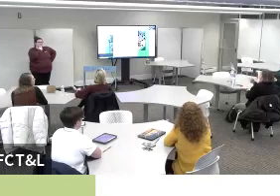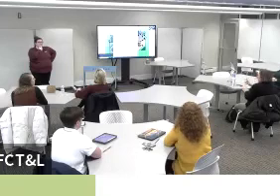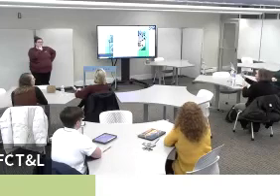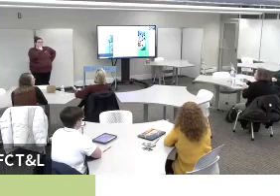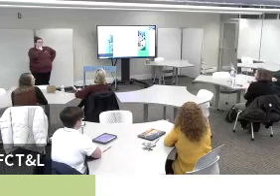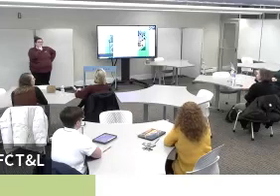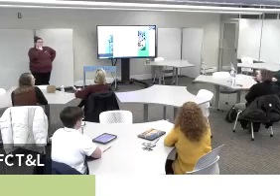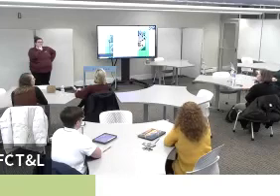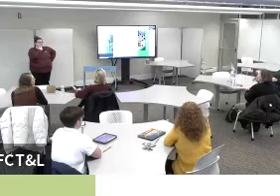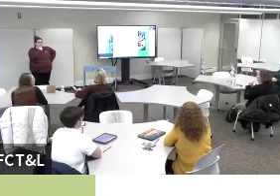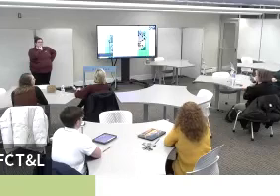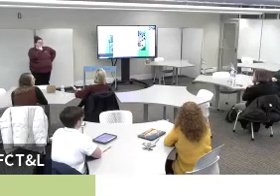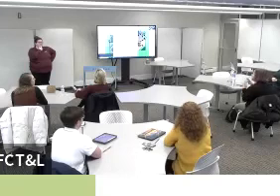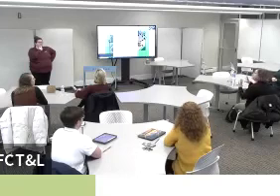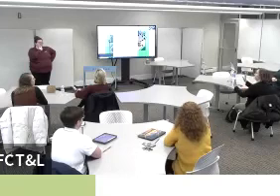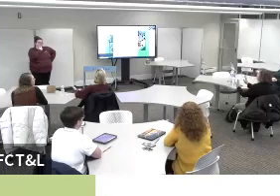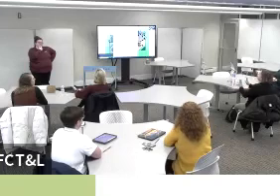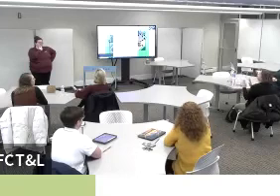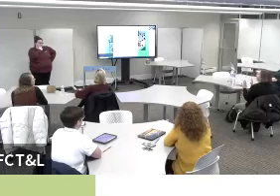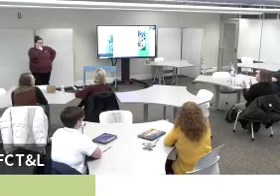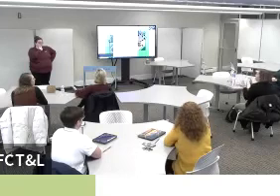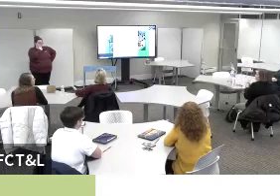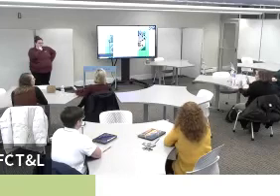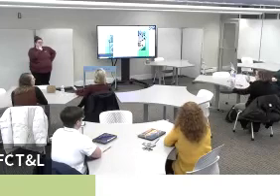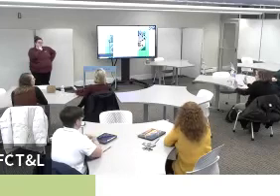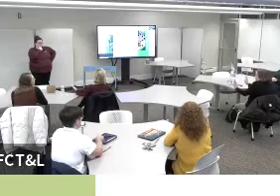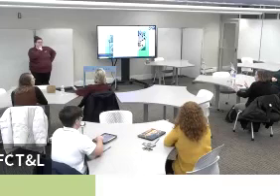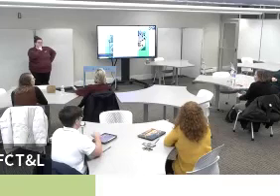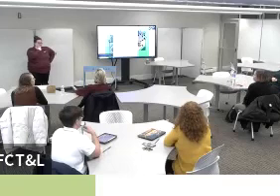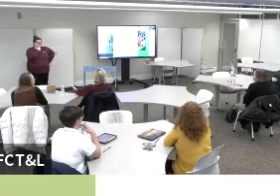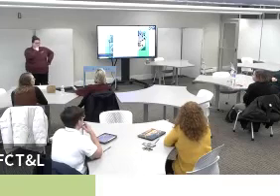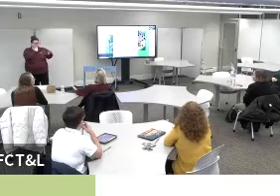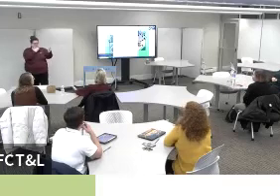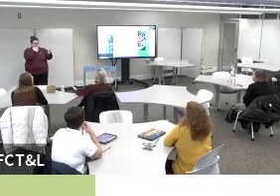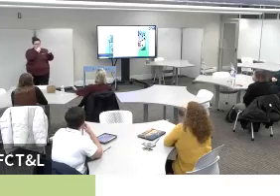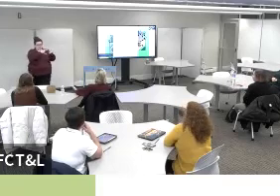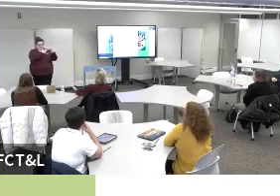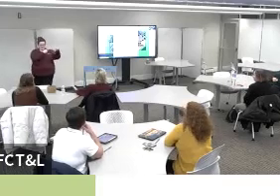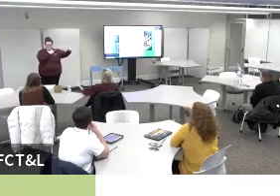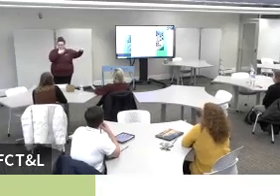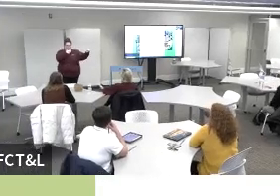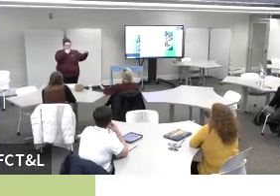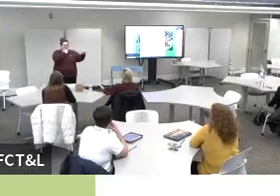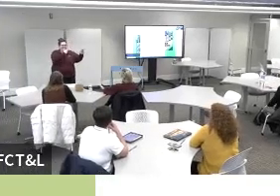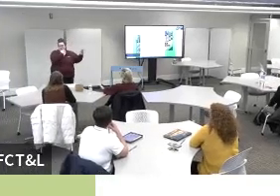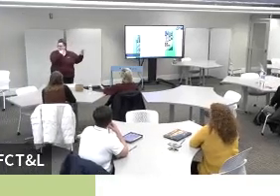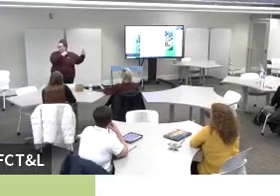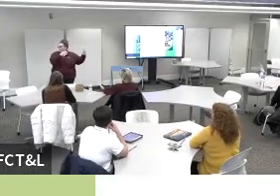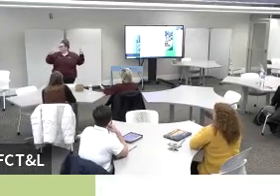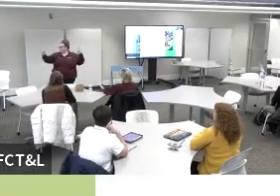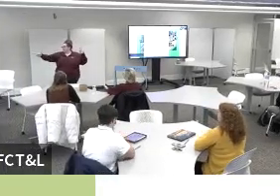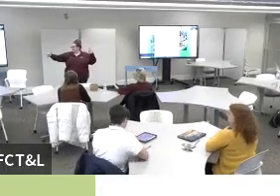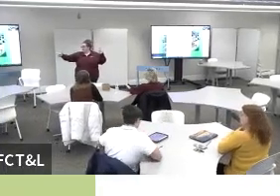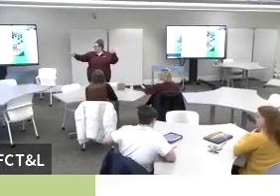don't tell them, sit in front, you can't see me. That's, no. Yes, good, good point. Thank